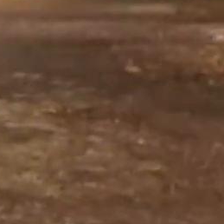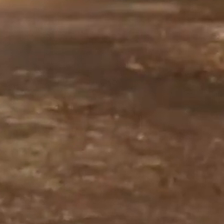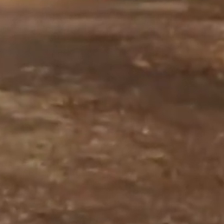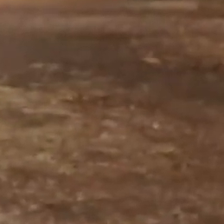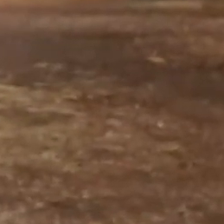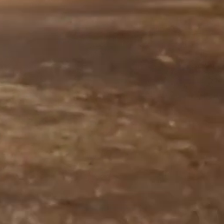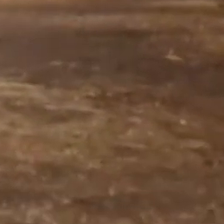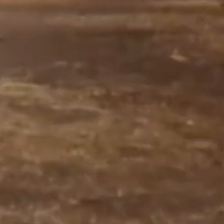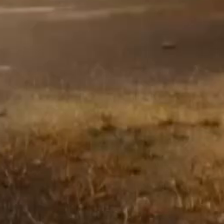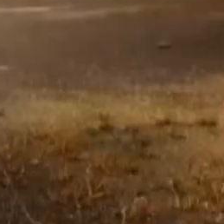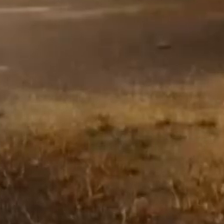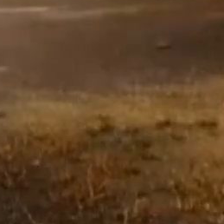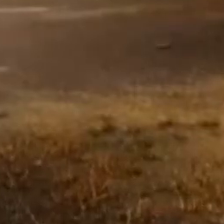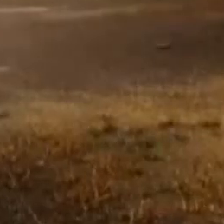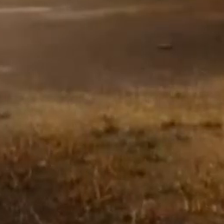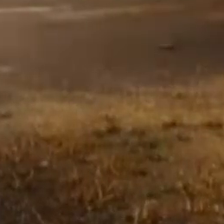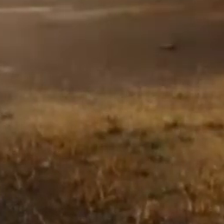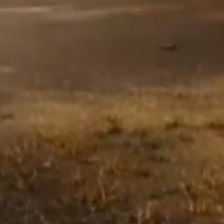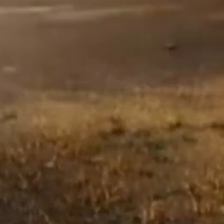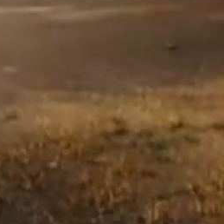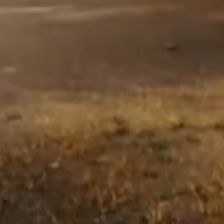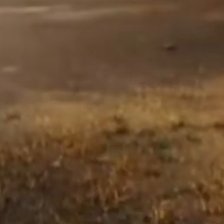I see. I close my mouth before I cough.